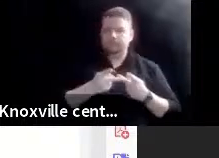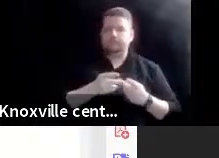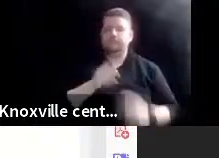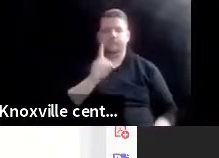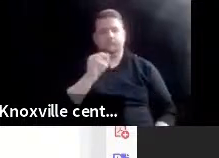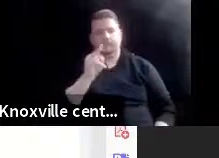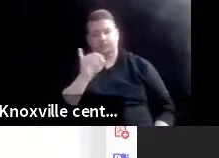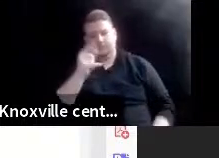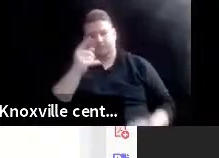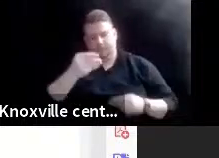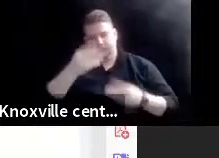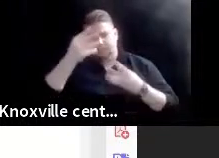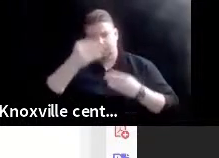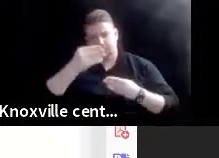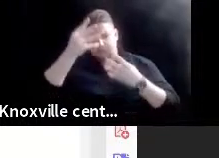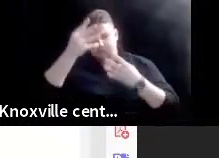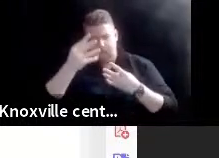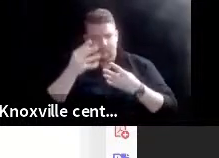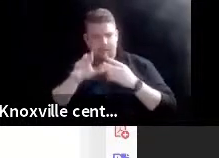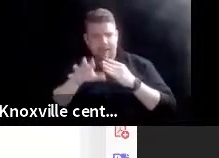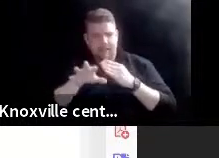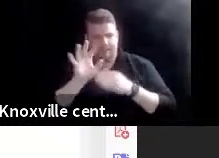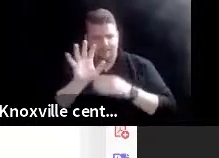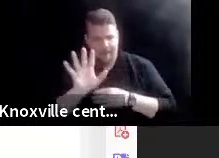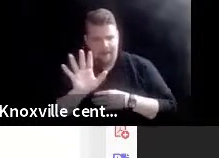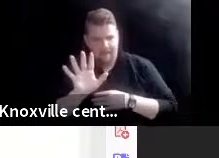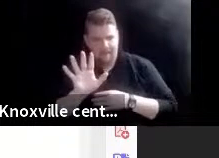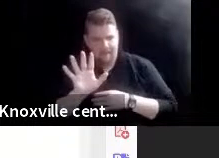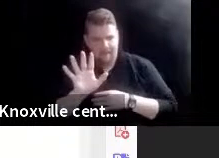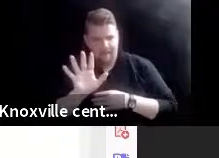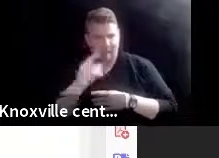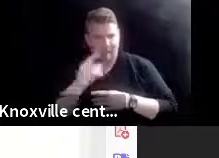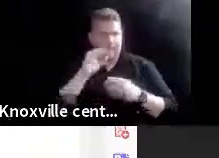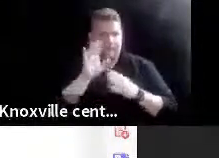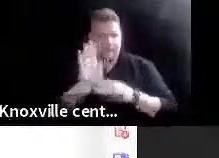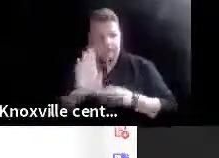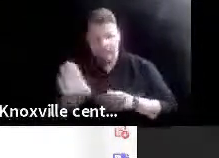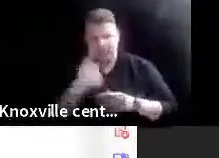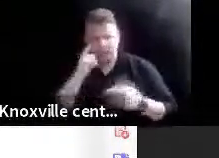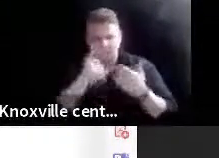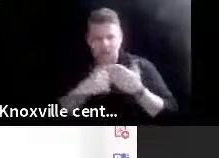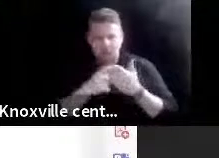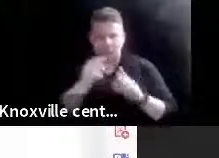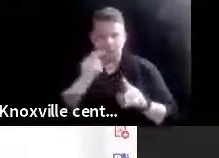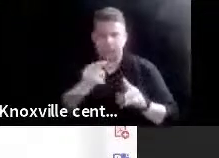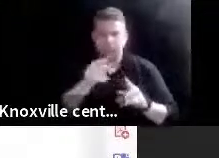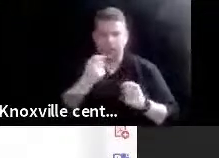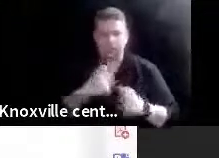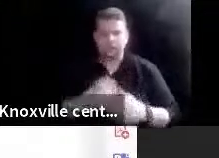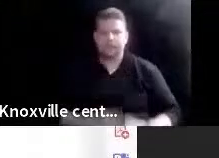you scroll down in 5? I think it's paragraph B. I just want to look at it.